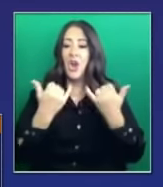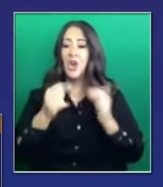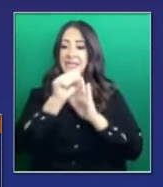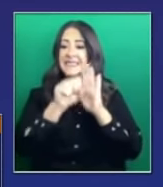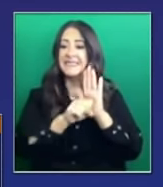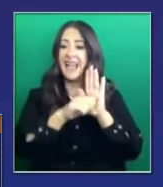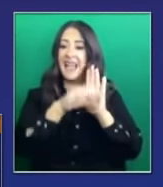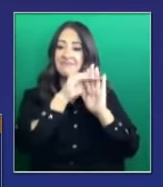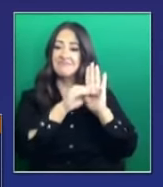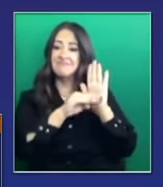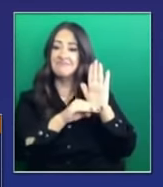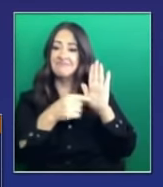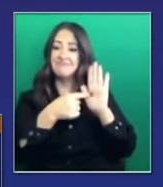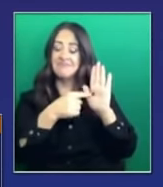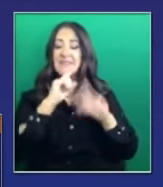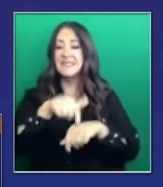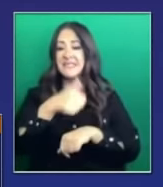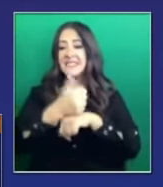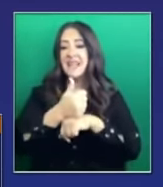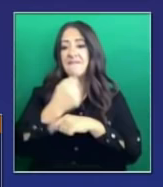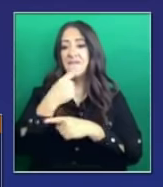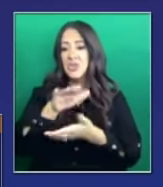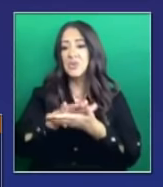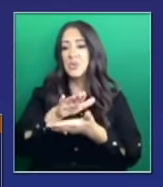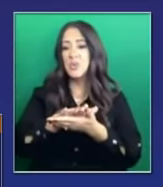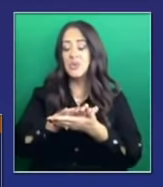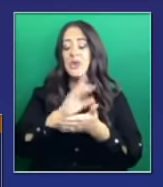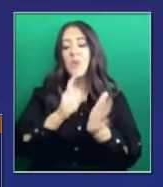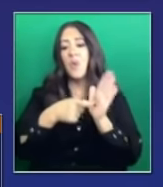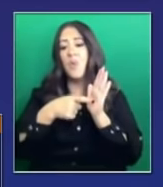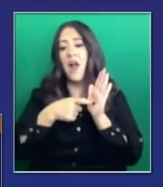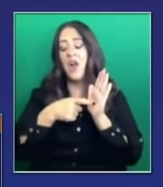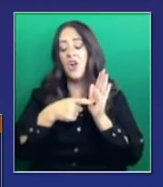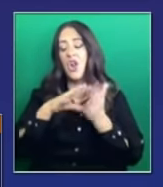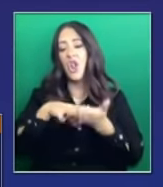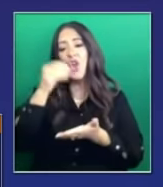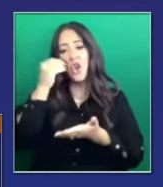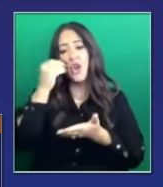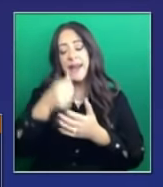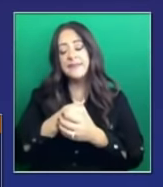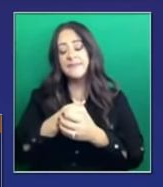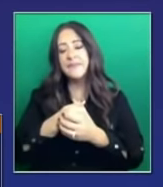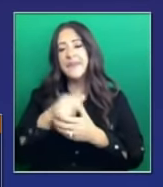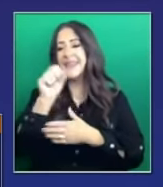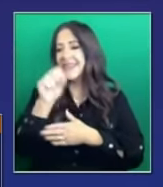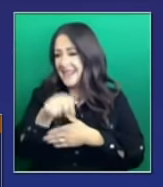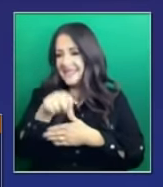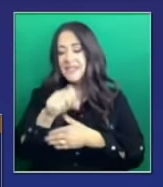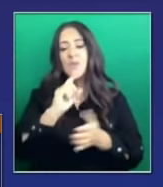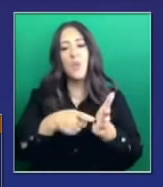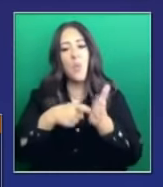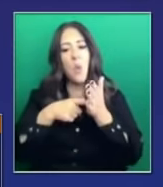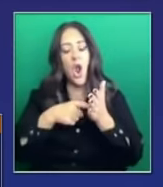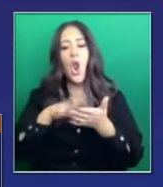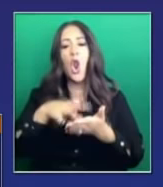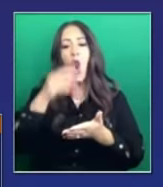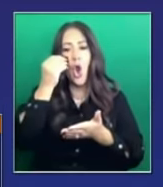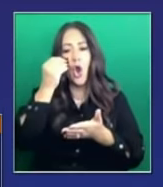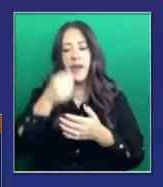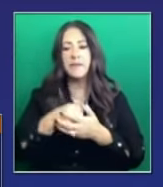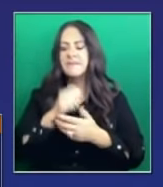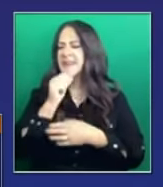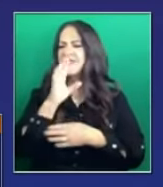place, are requiring learning. And I just again want to underscore, they do require learning. We're not talking about opening schools. Schools